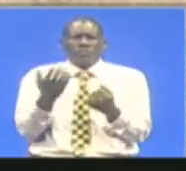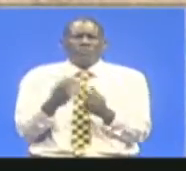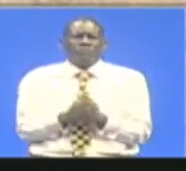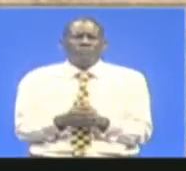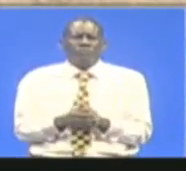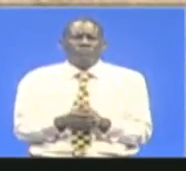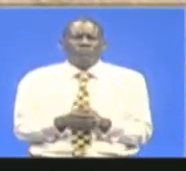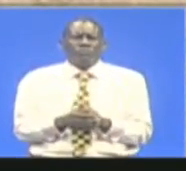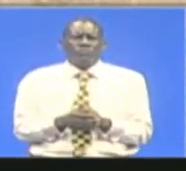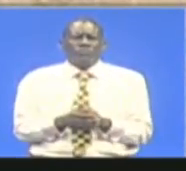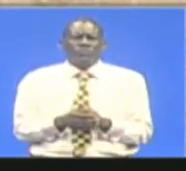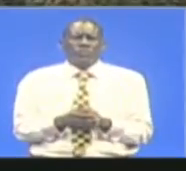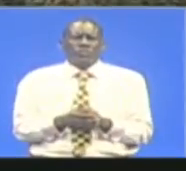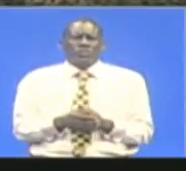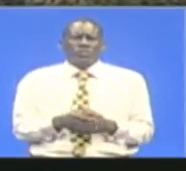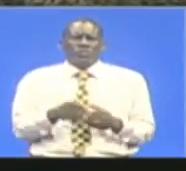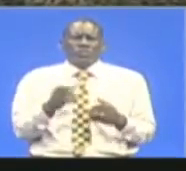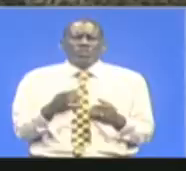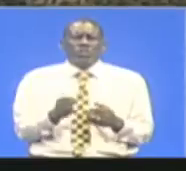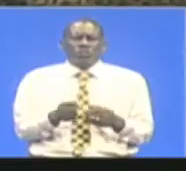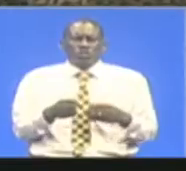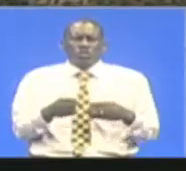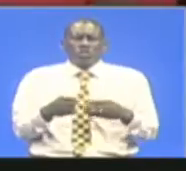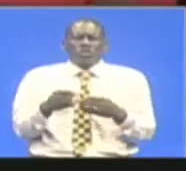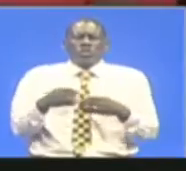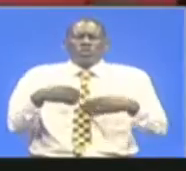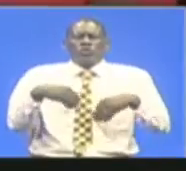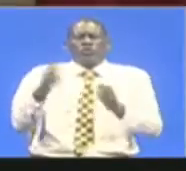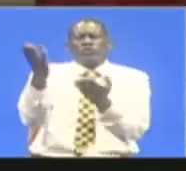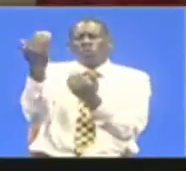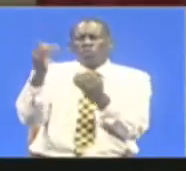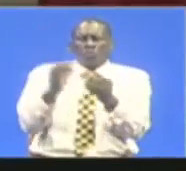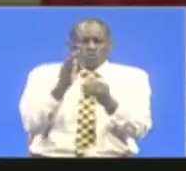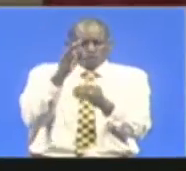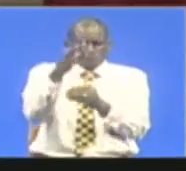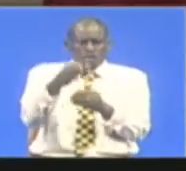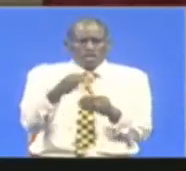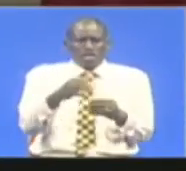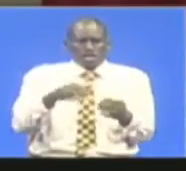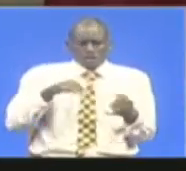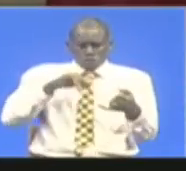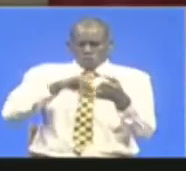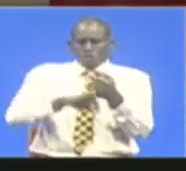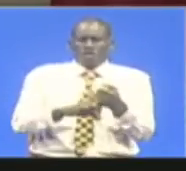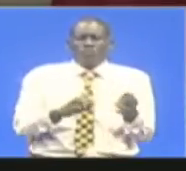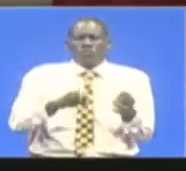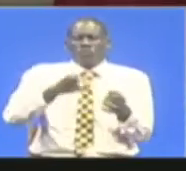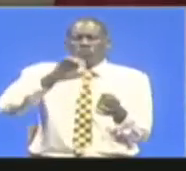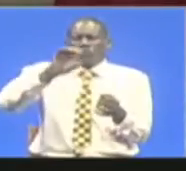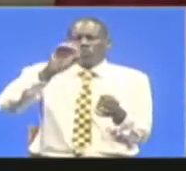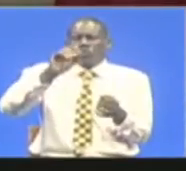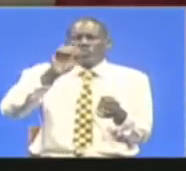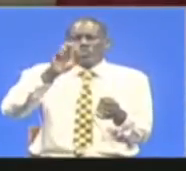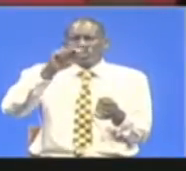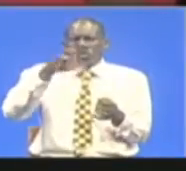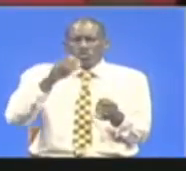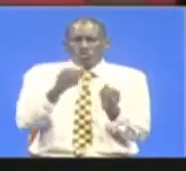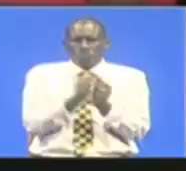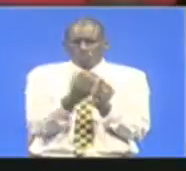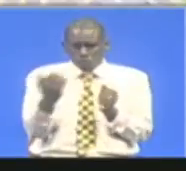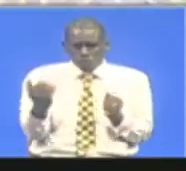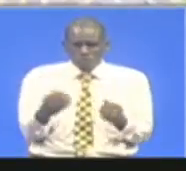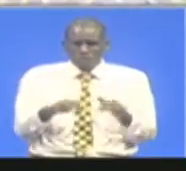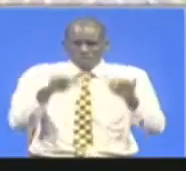blank, heavy-hearted stare of dismay into an uncertain future. The widow of the late Joseph Otieno, alongside her children, keep vigil in